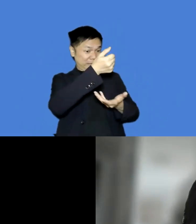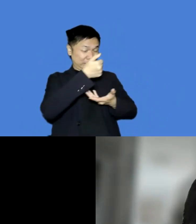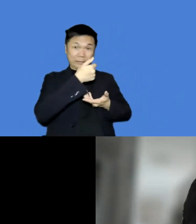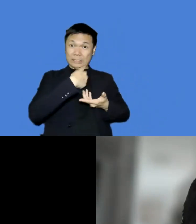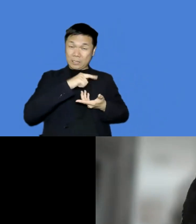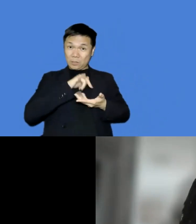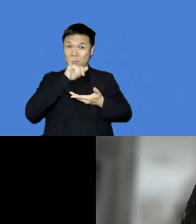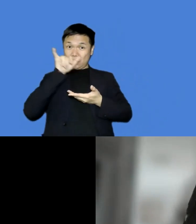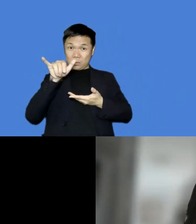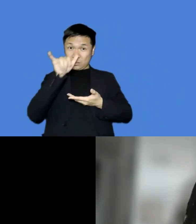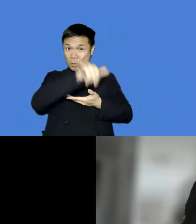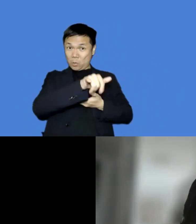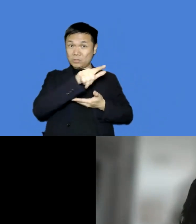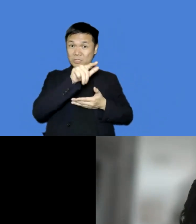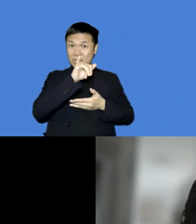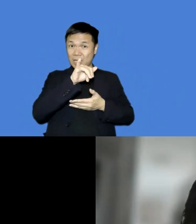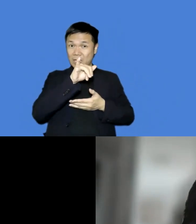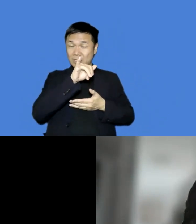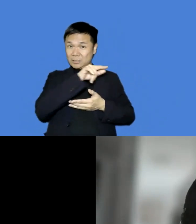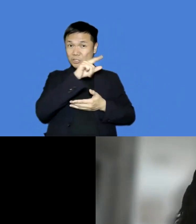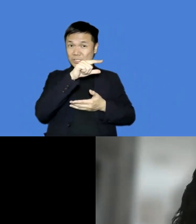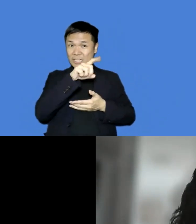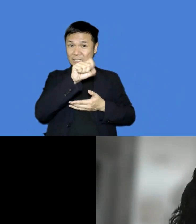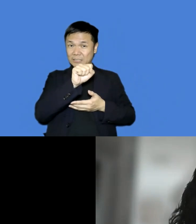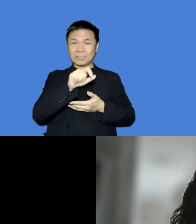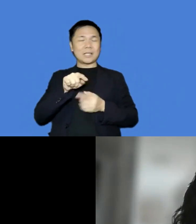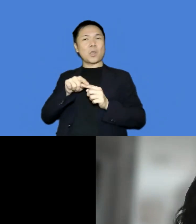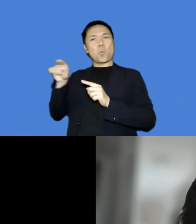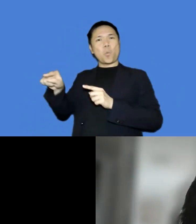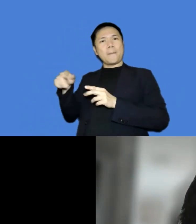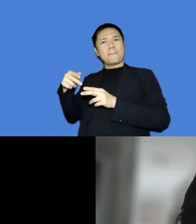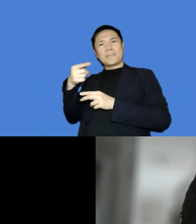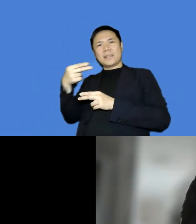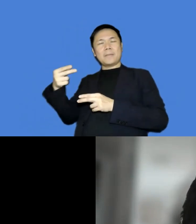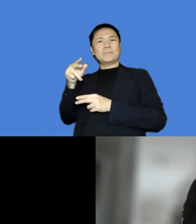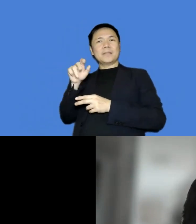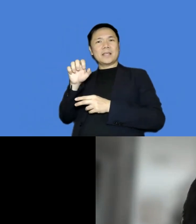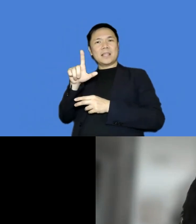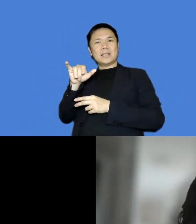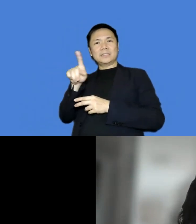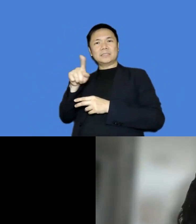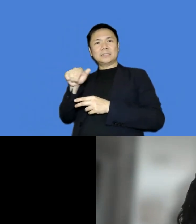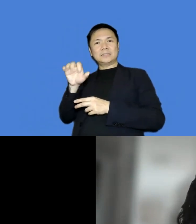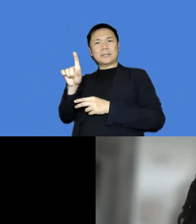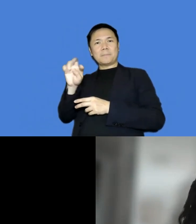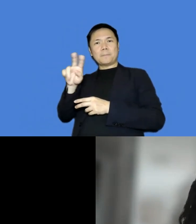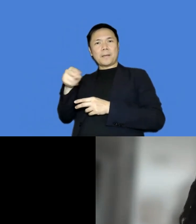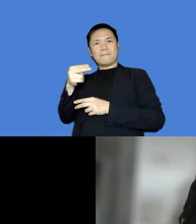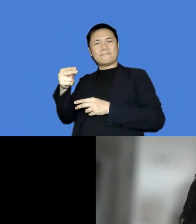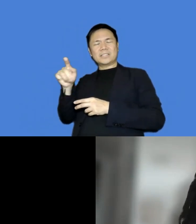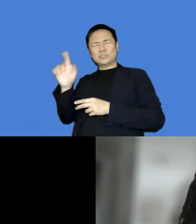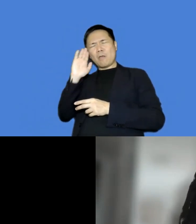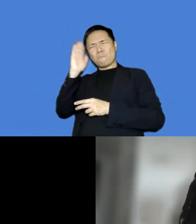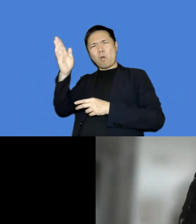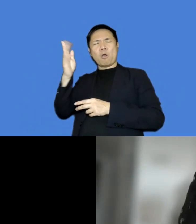regional summits from Elizabeth Ewan. Elizabeth, we are going to have more regional summits, as Greta